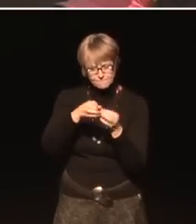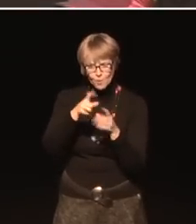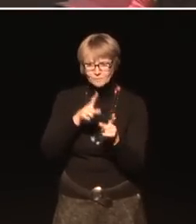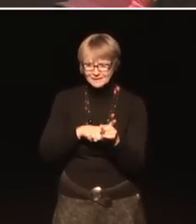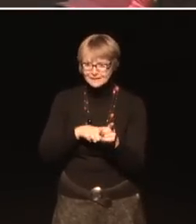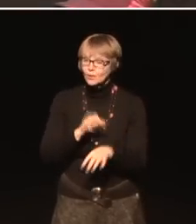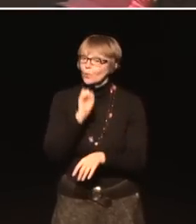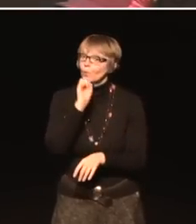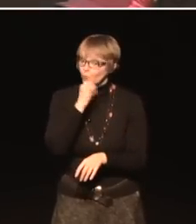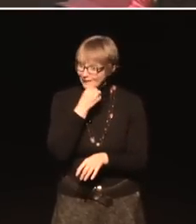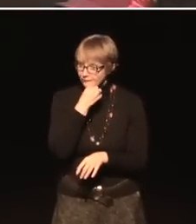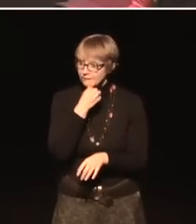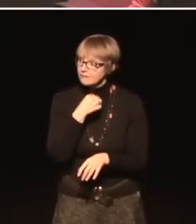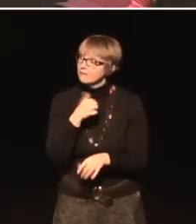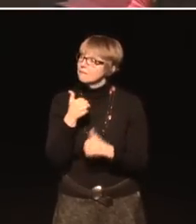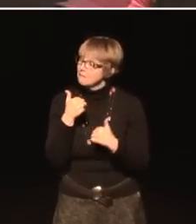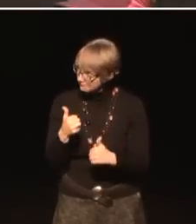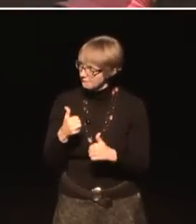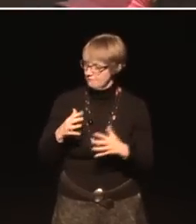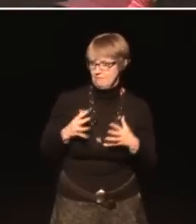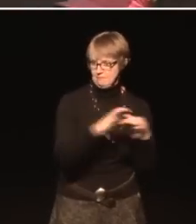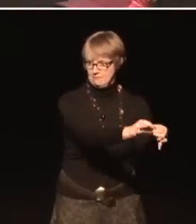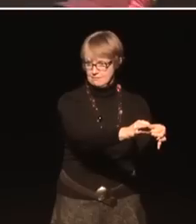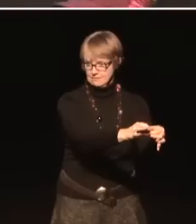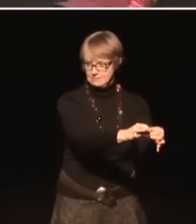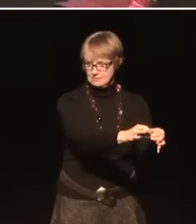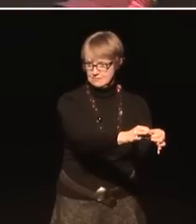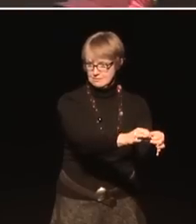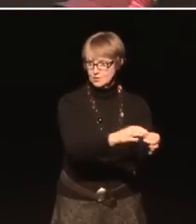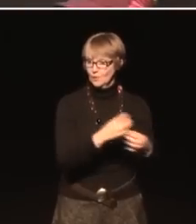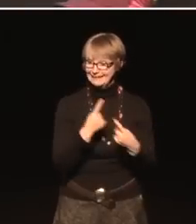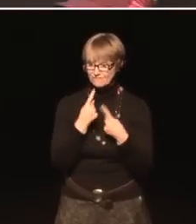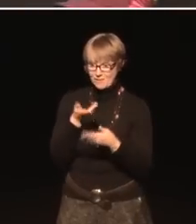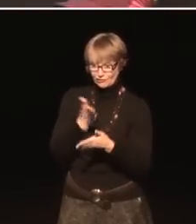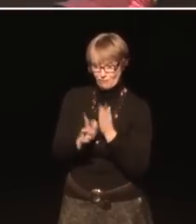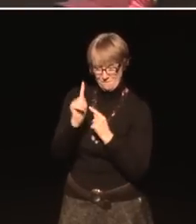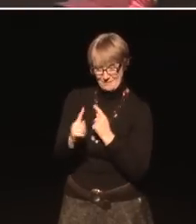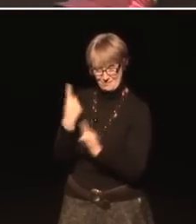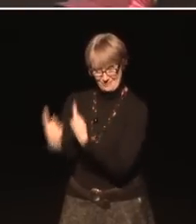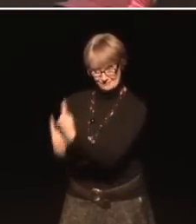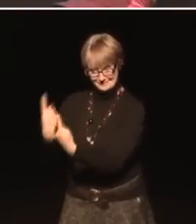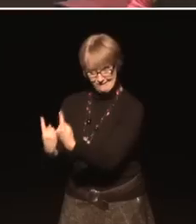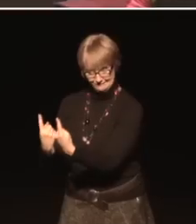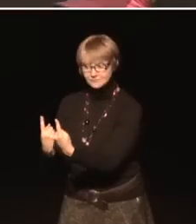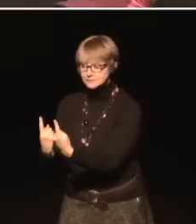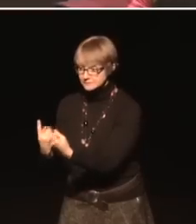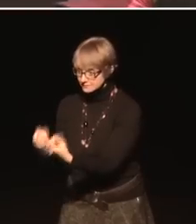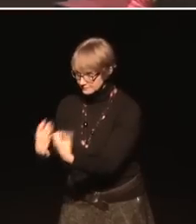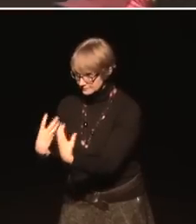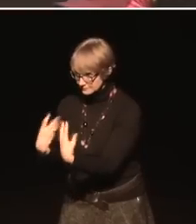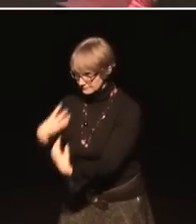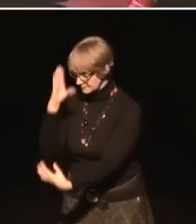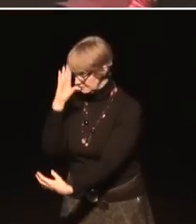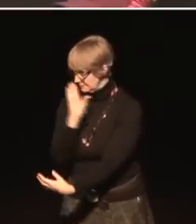that and engage with those people immediately. So the intelligence from the ground, if you like, goes directly back to our marketing. It's all one thing.